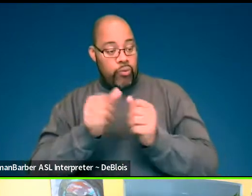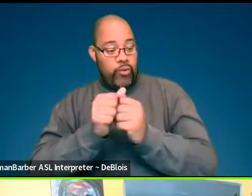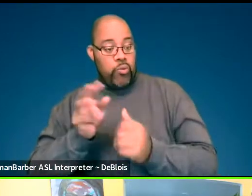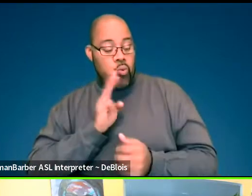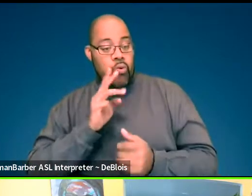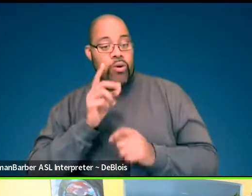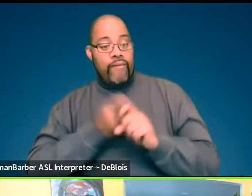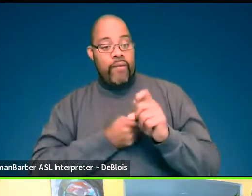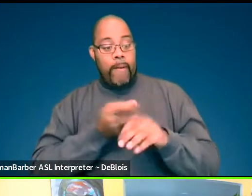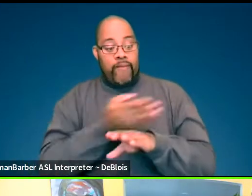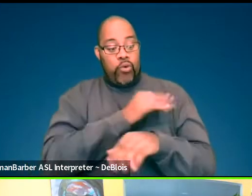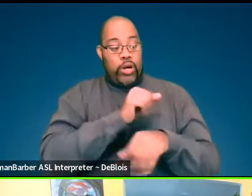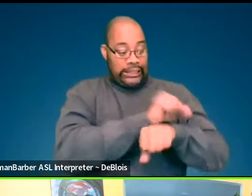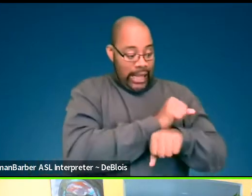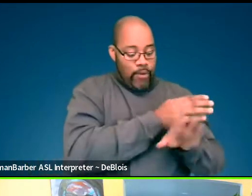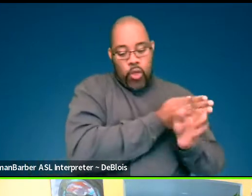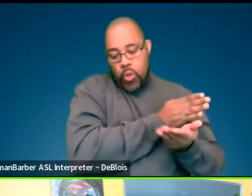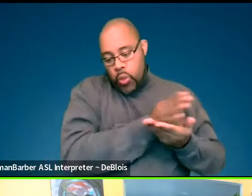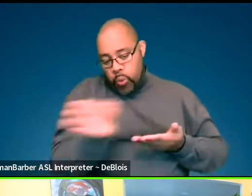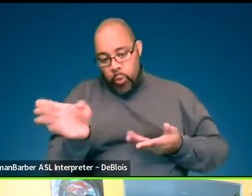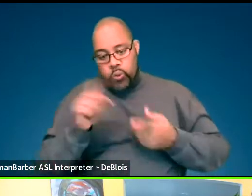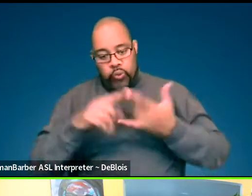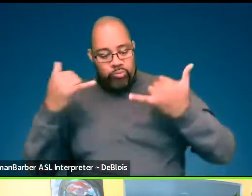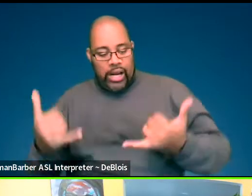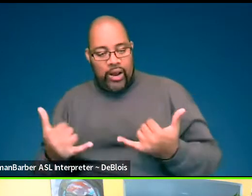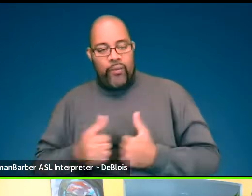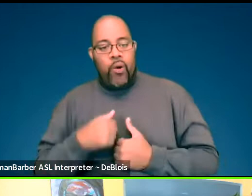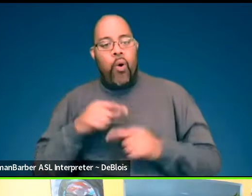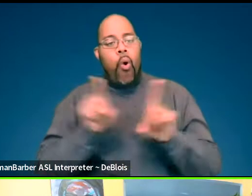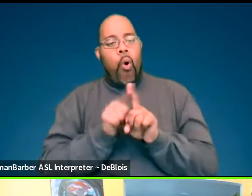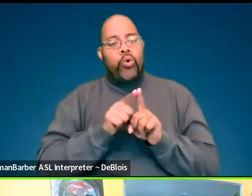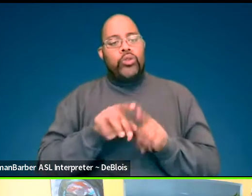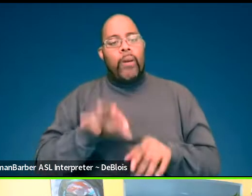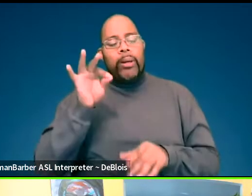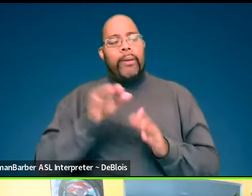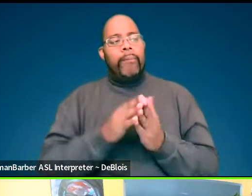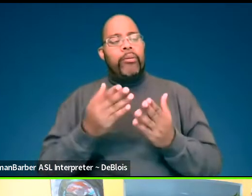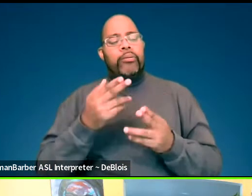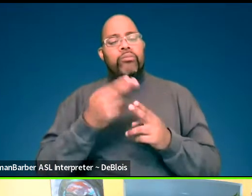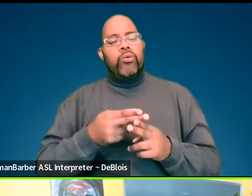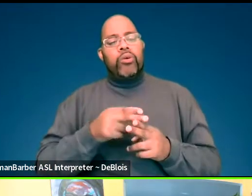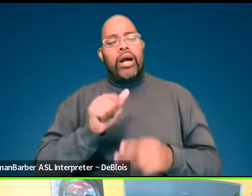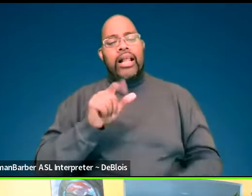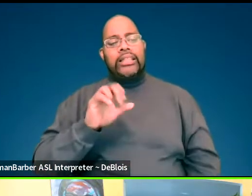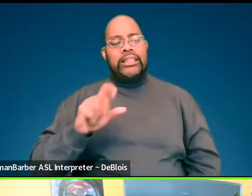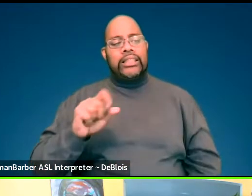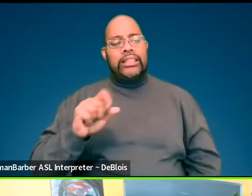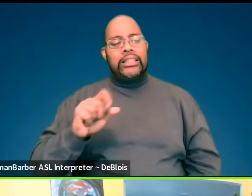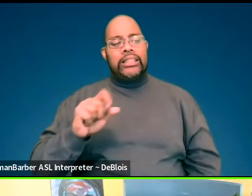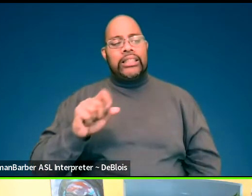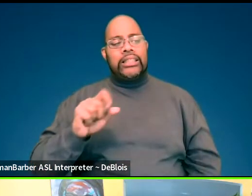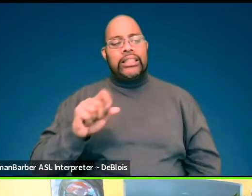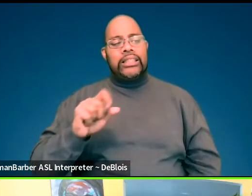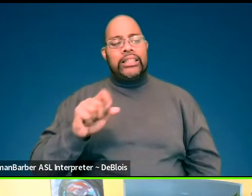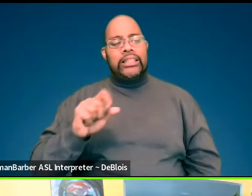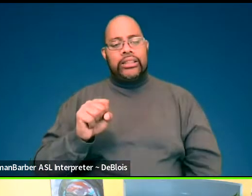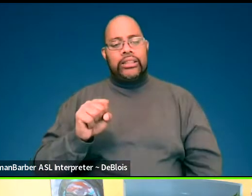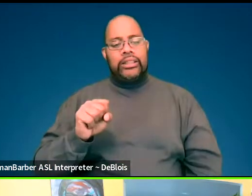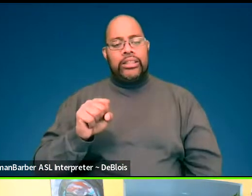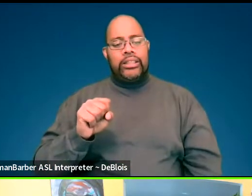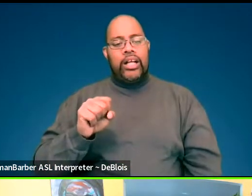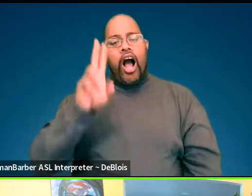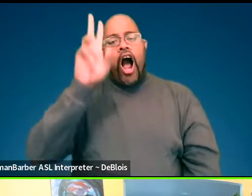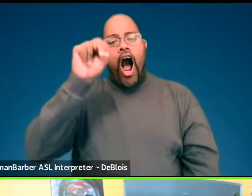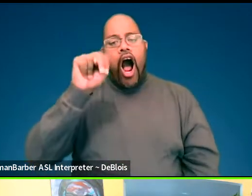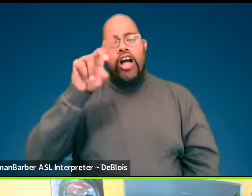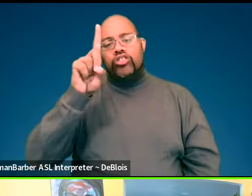prior to enslavement through the present. I would also pick up Alexis Pauline Gumbs' Undrowned